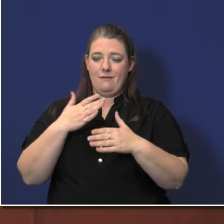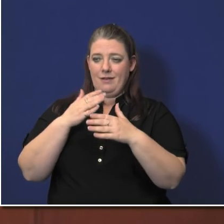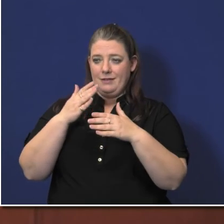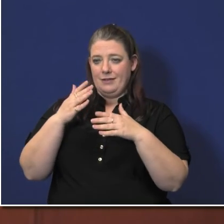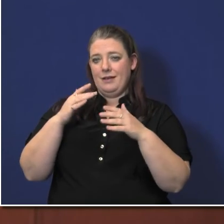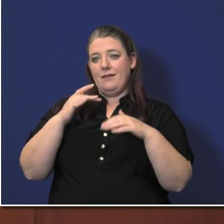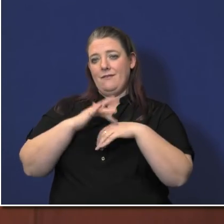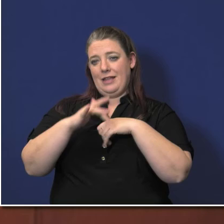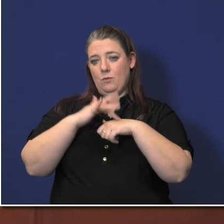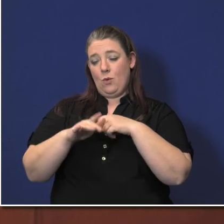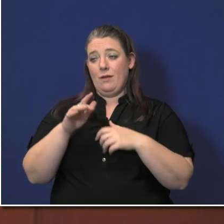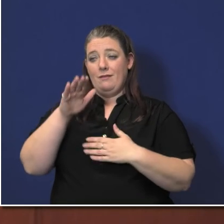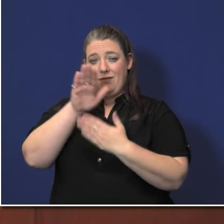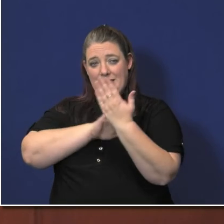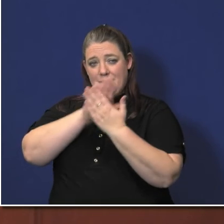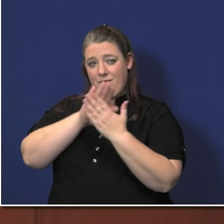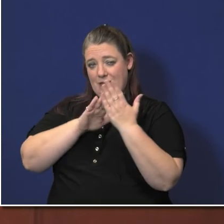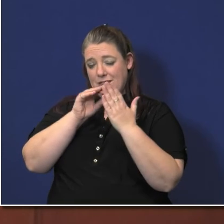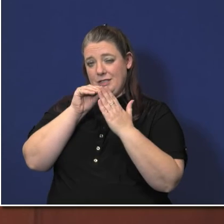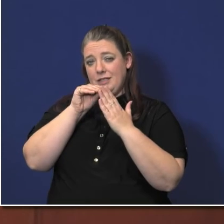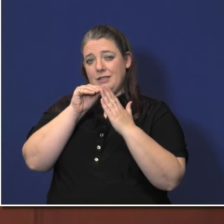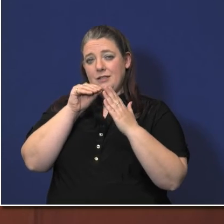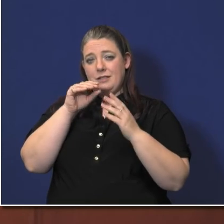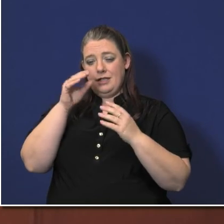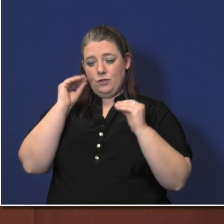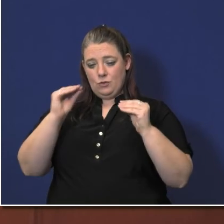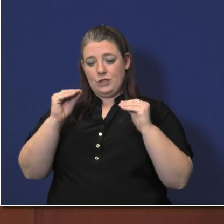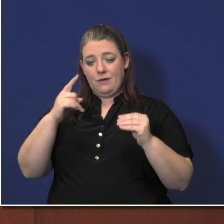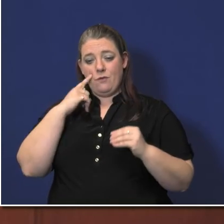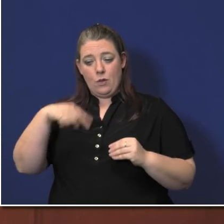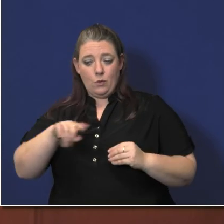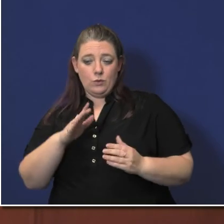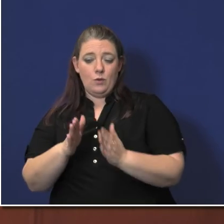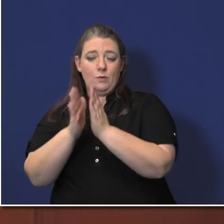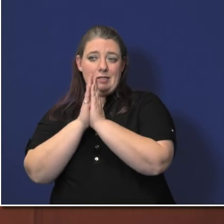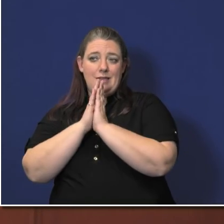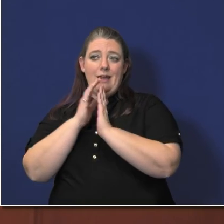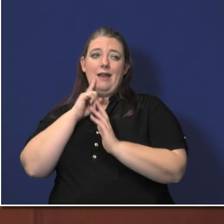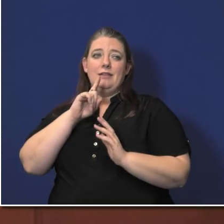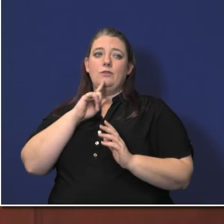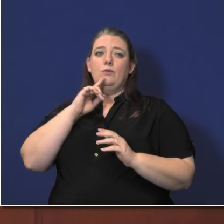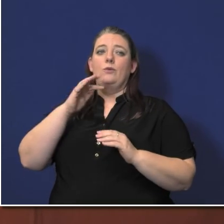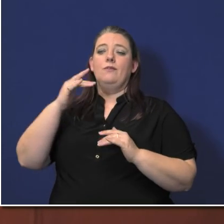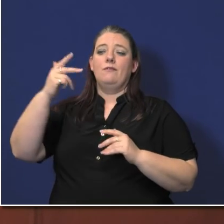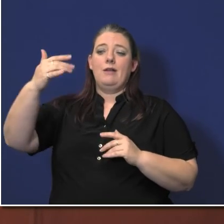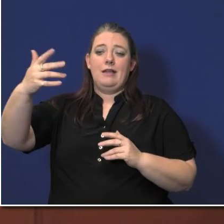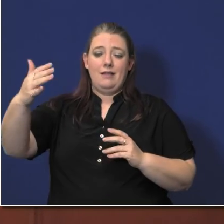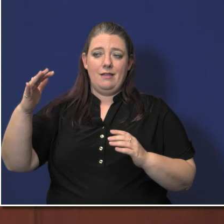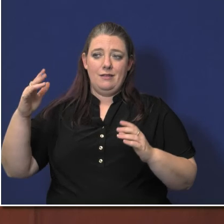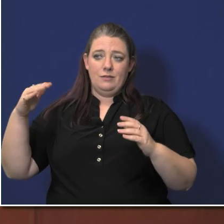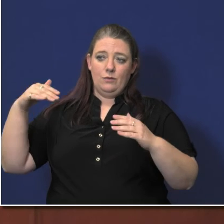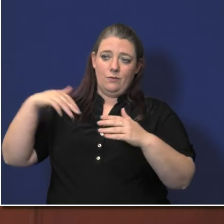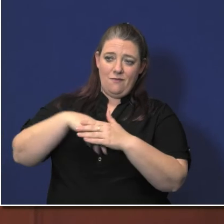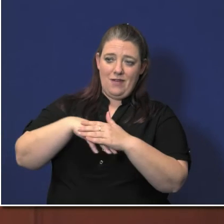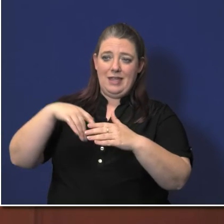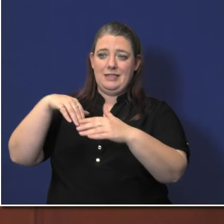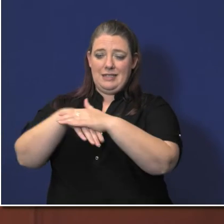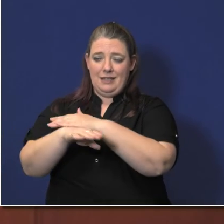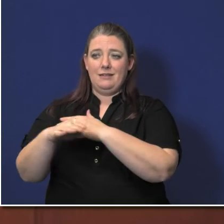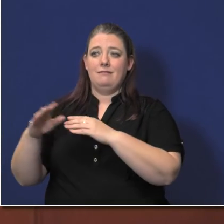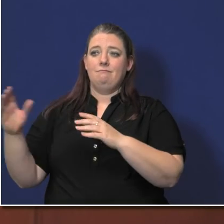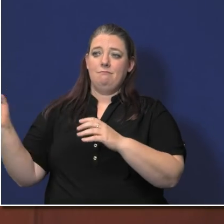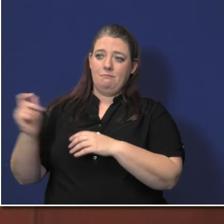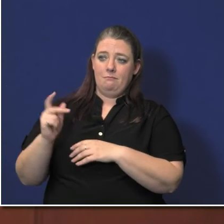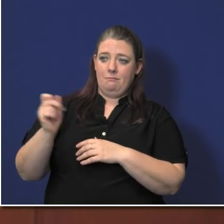to those students who request it and to continue to aggressively phase in live instructions for all students in the near